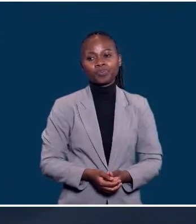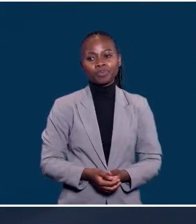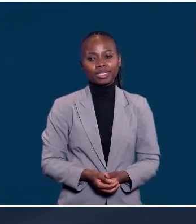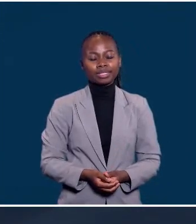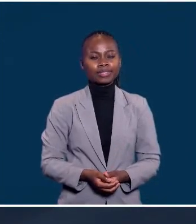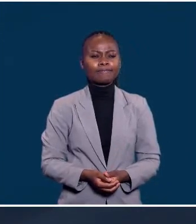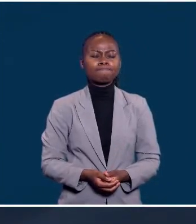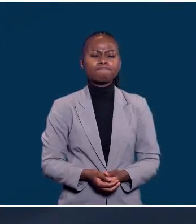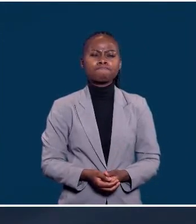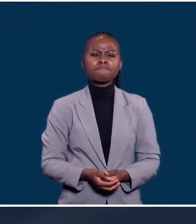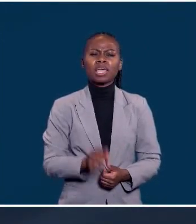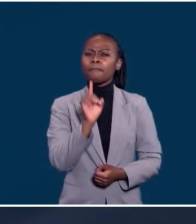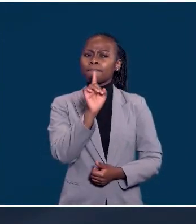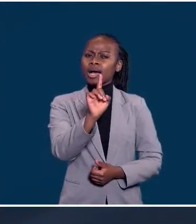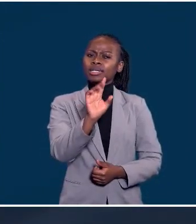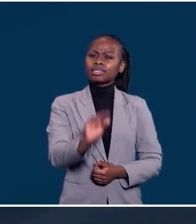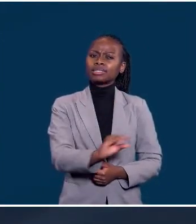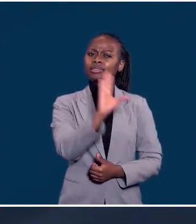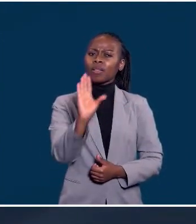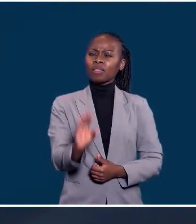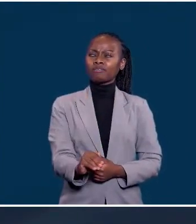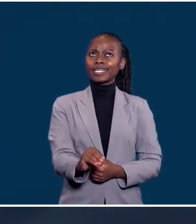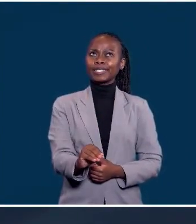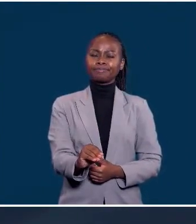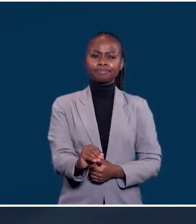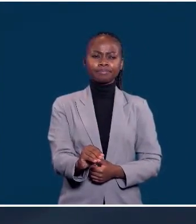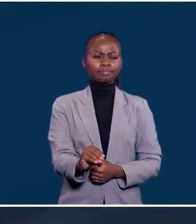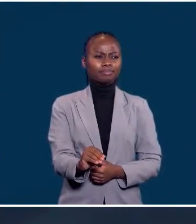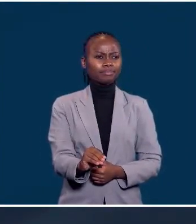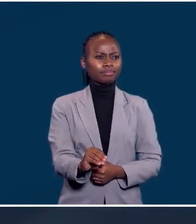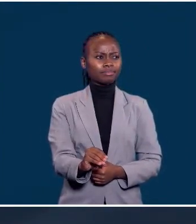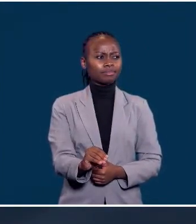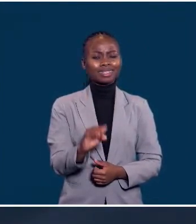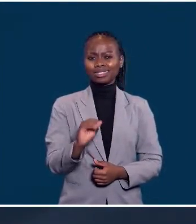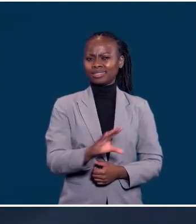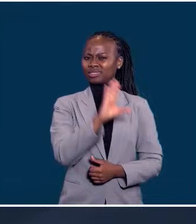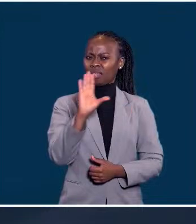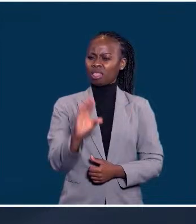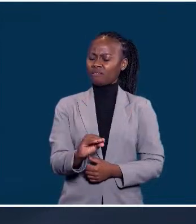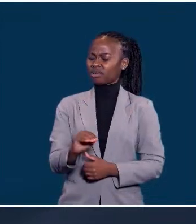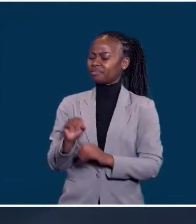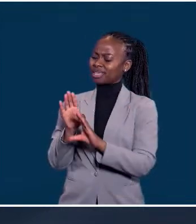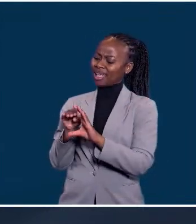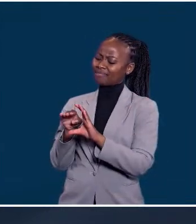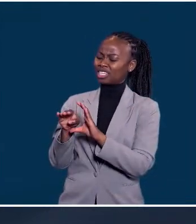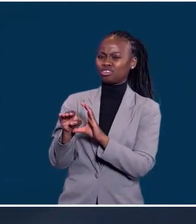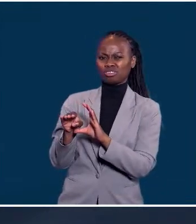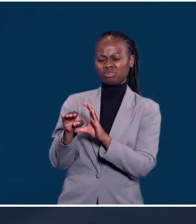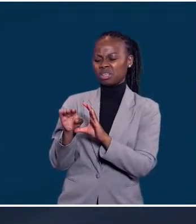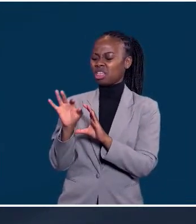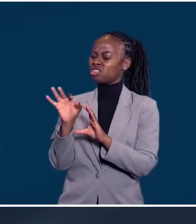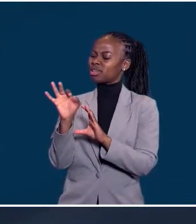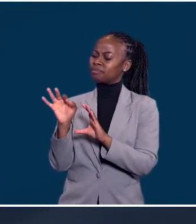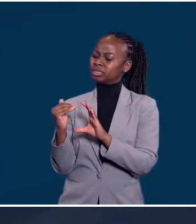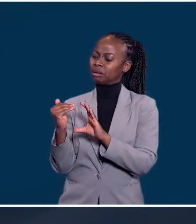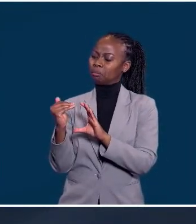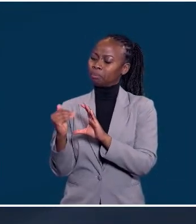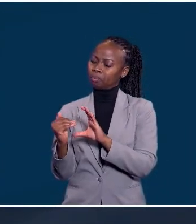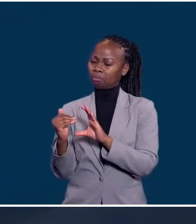reasons why South Africa cannot have a lower inflation target? I can't find any.